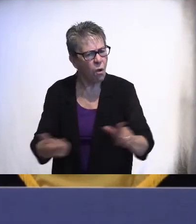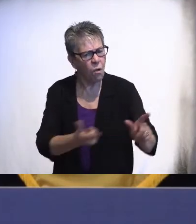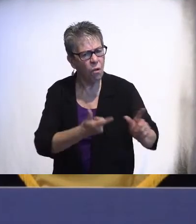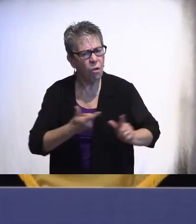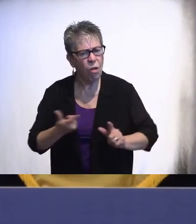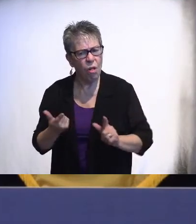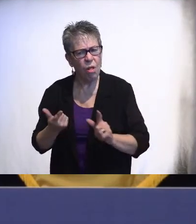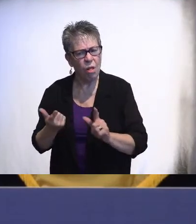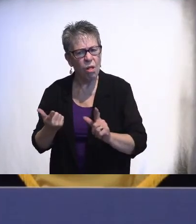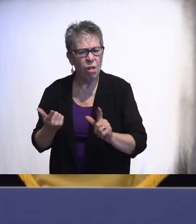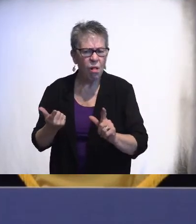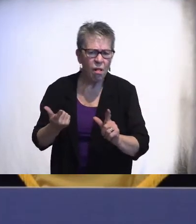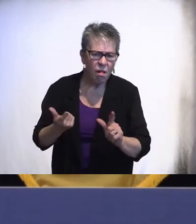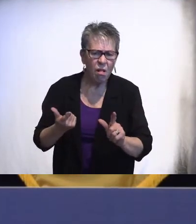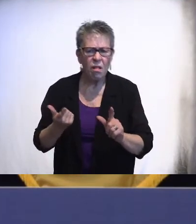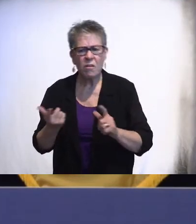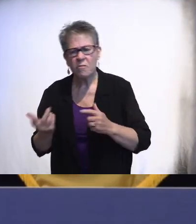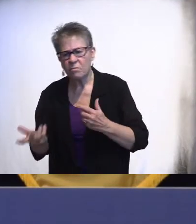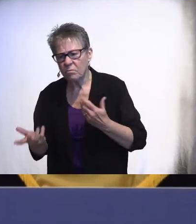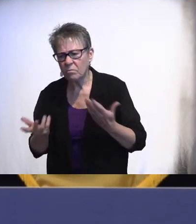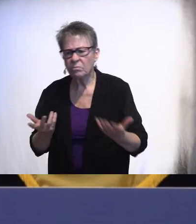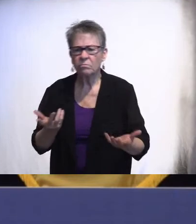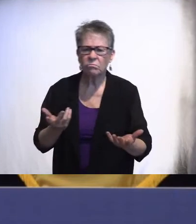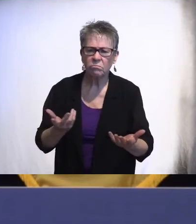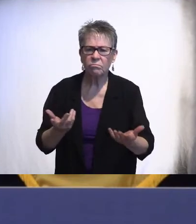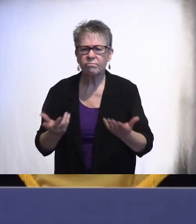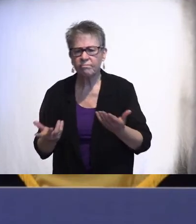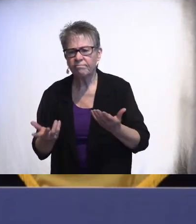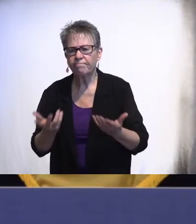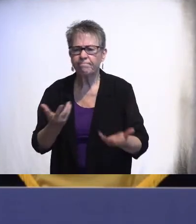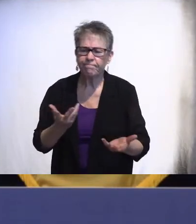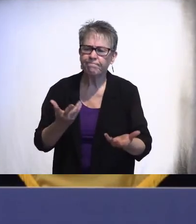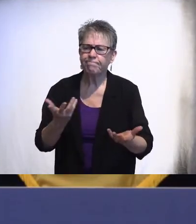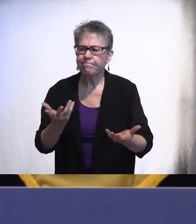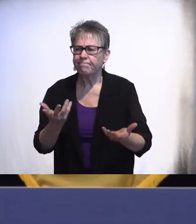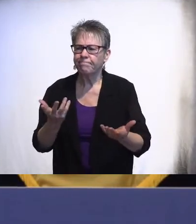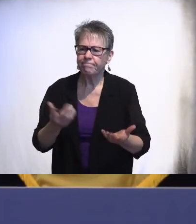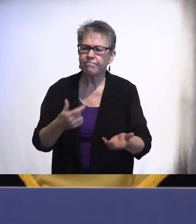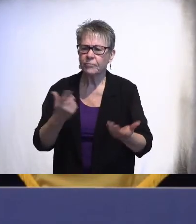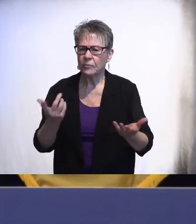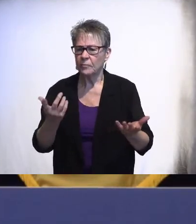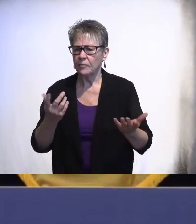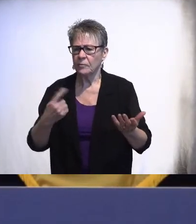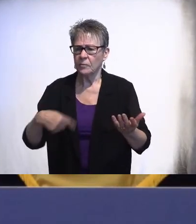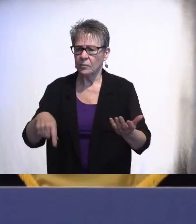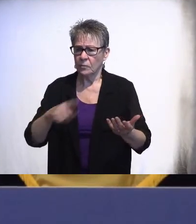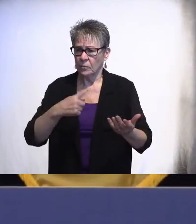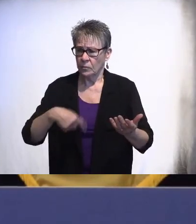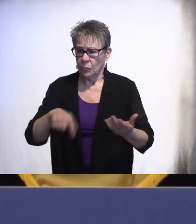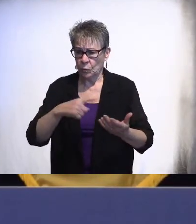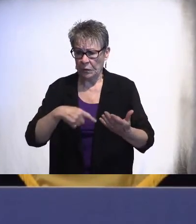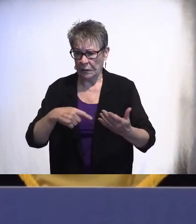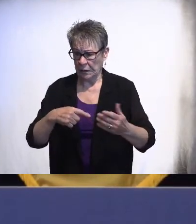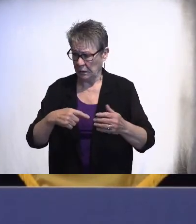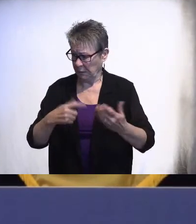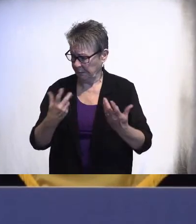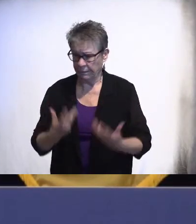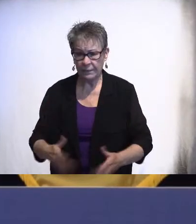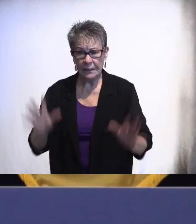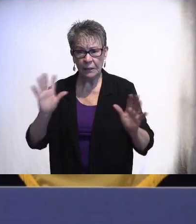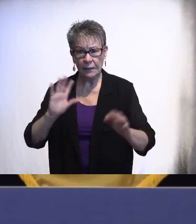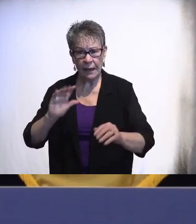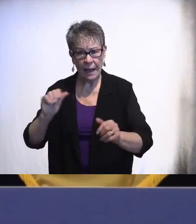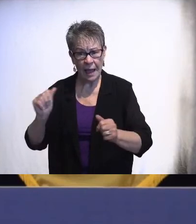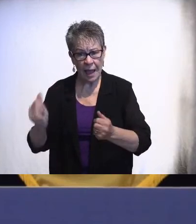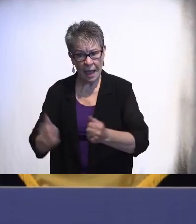again, we want to, when the dust finally settles, we want to do a comprehensive, independent,